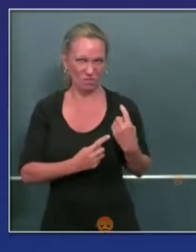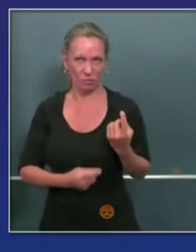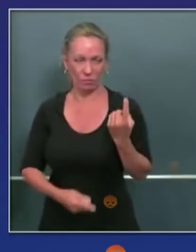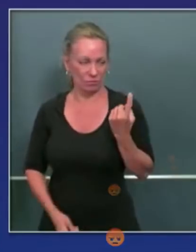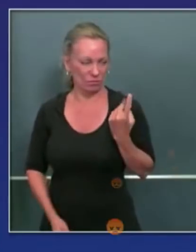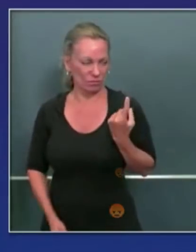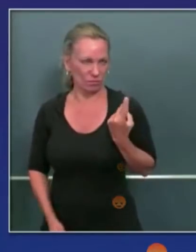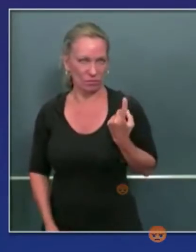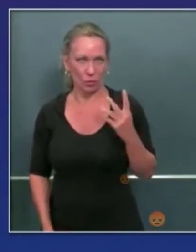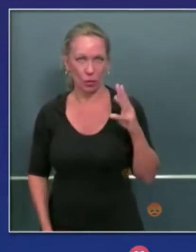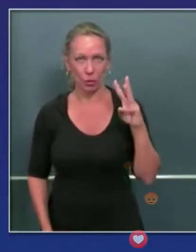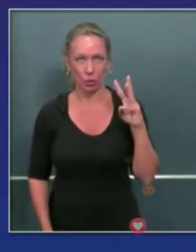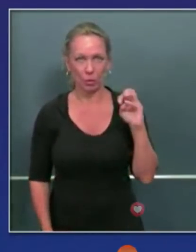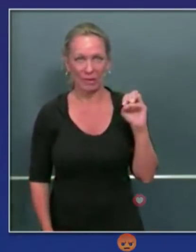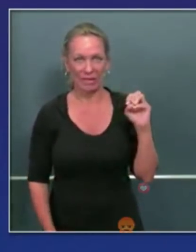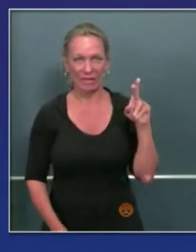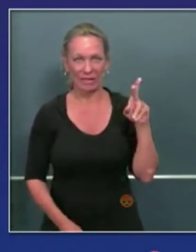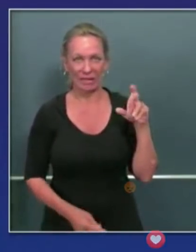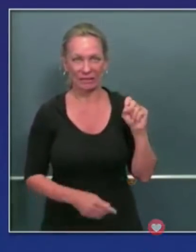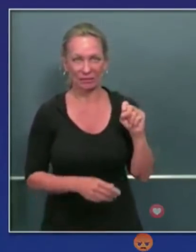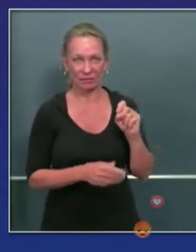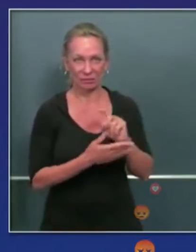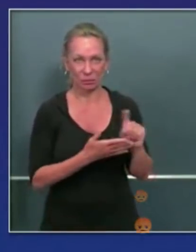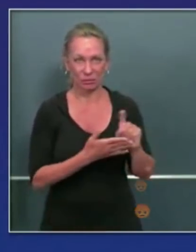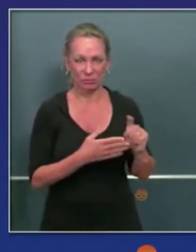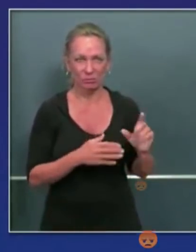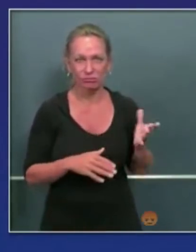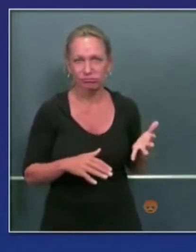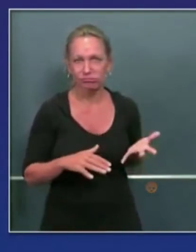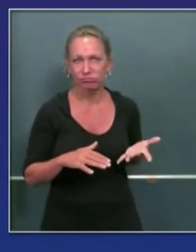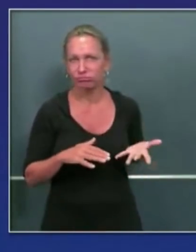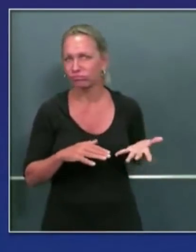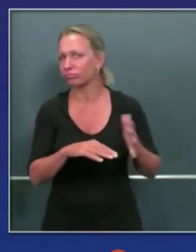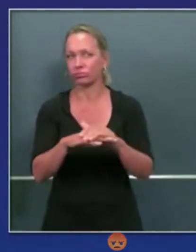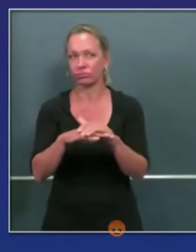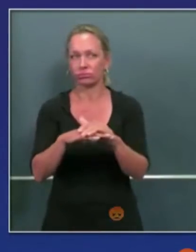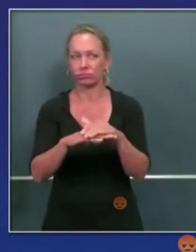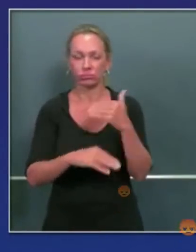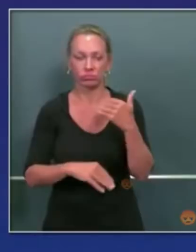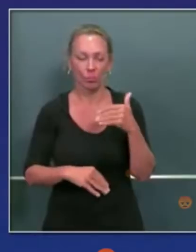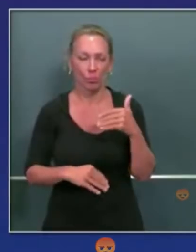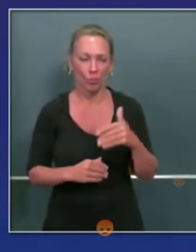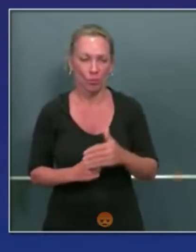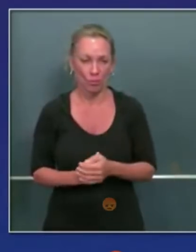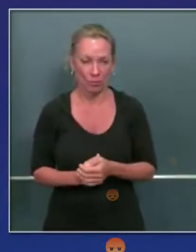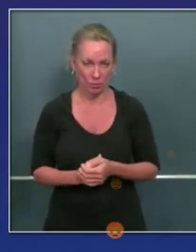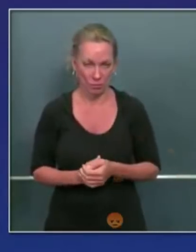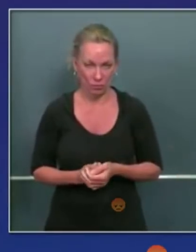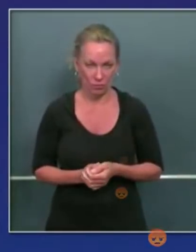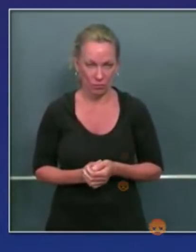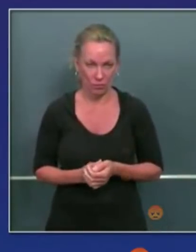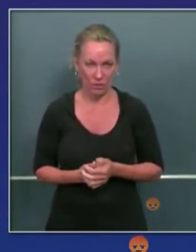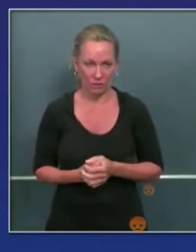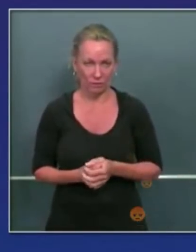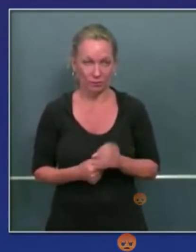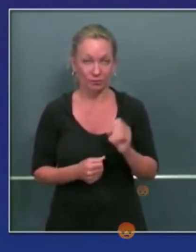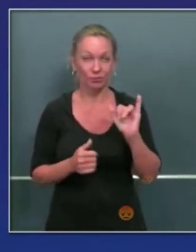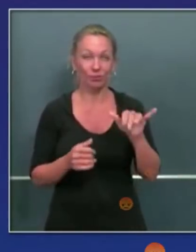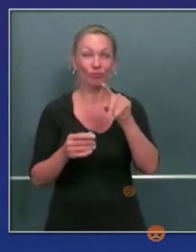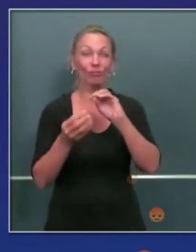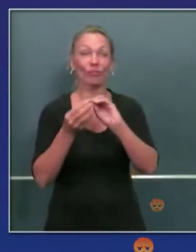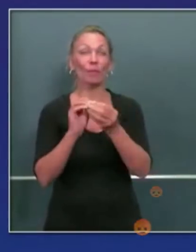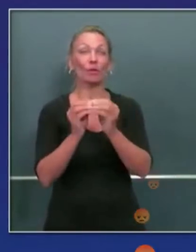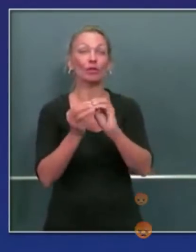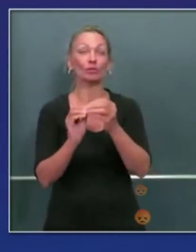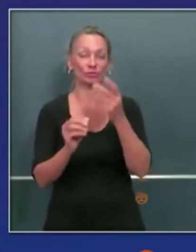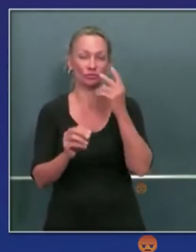bệnh Covid entire ICU capacity in the state of California. Though currently a lot of ICU beds are being utilized